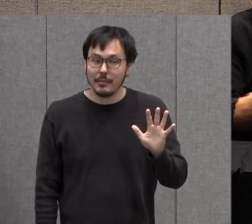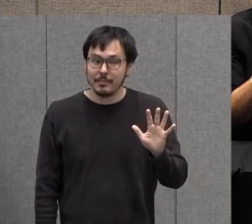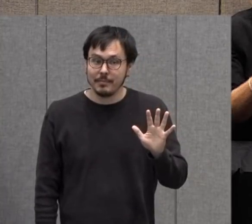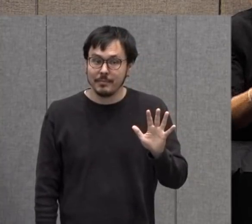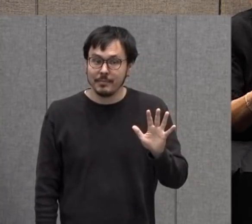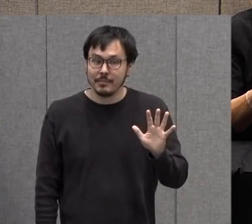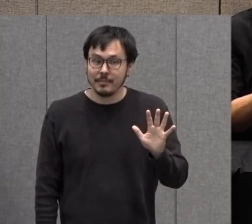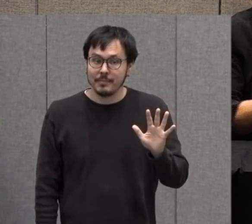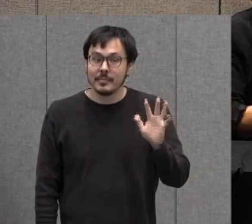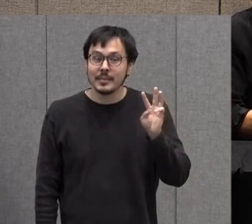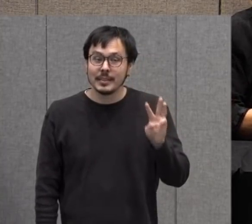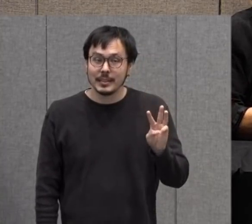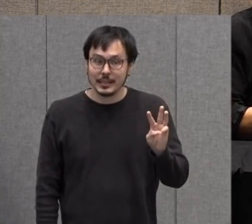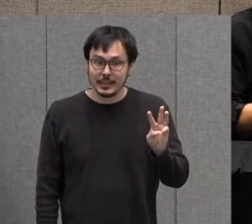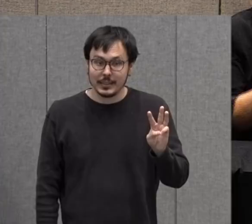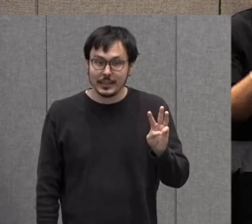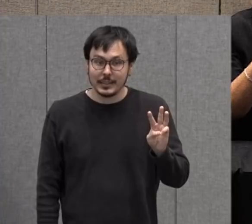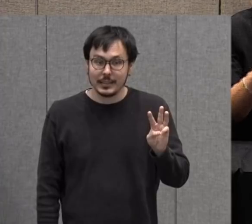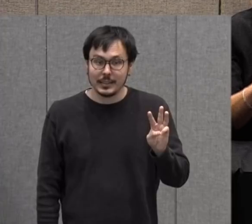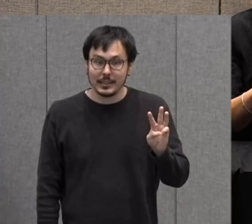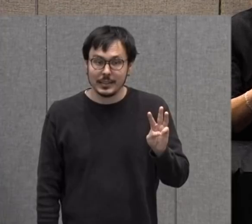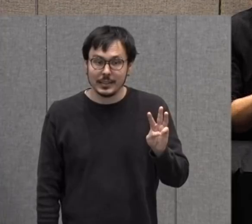5, 6,